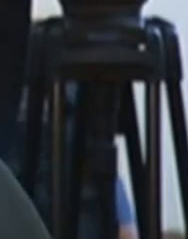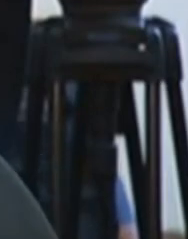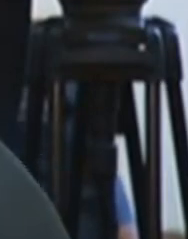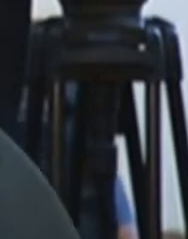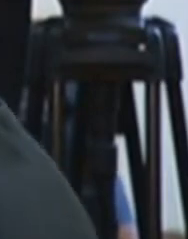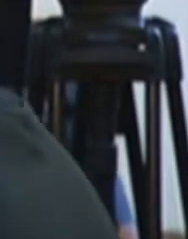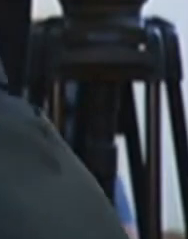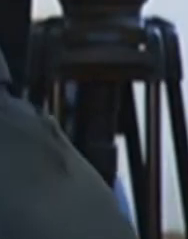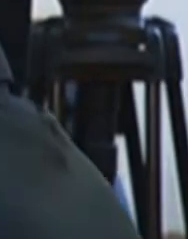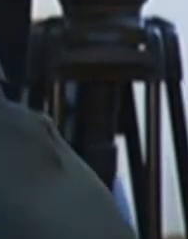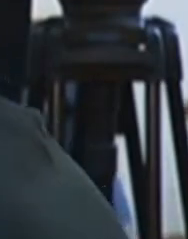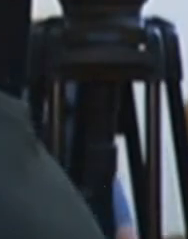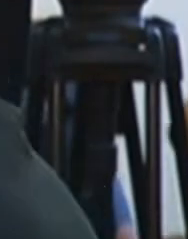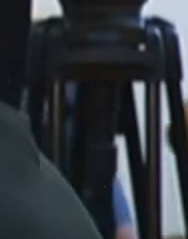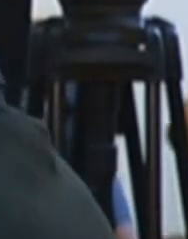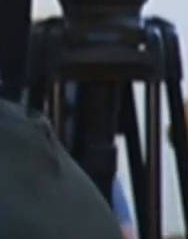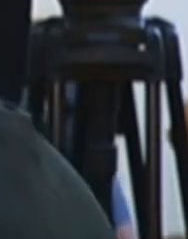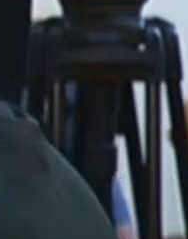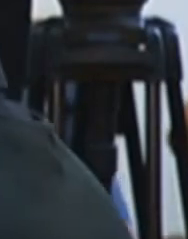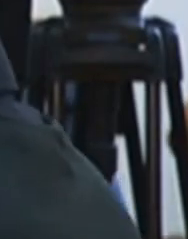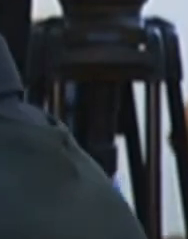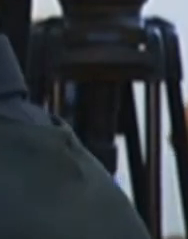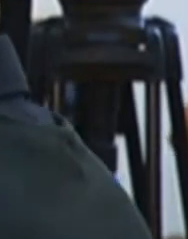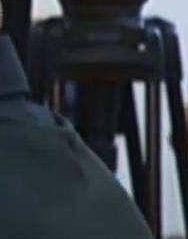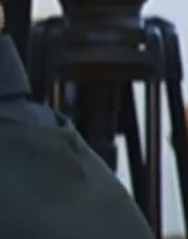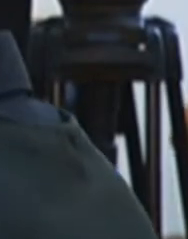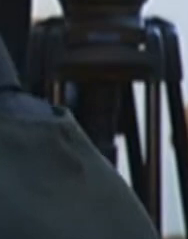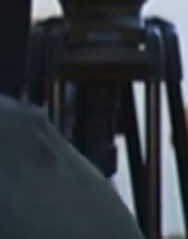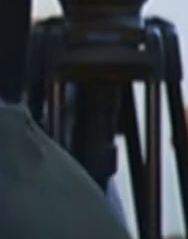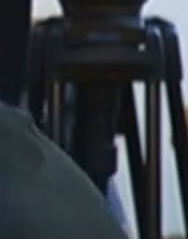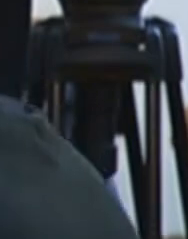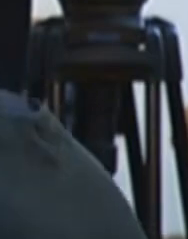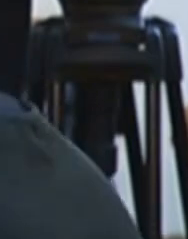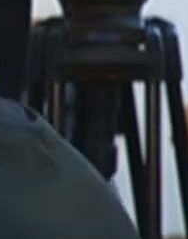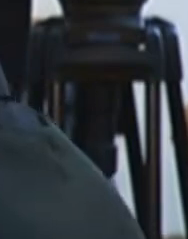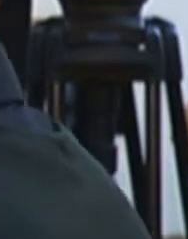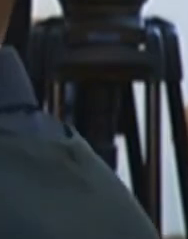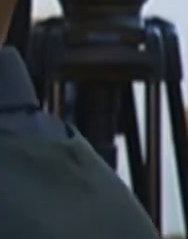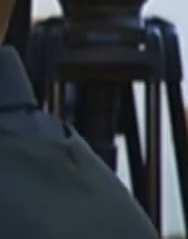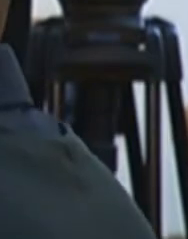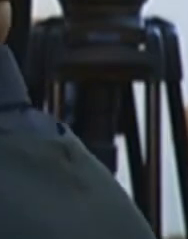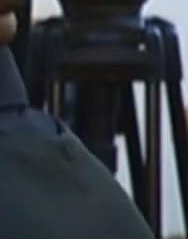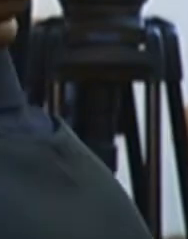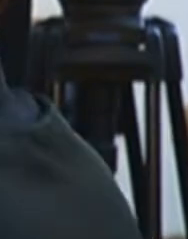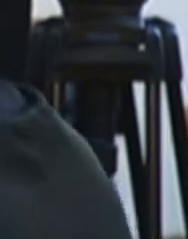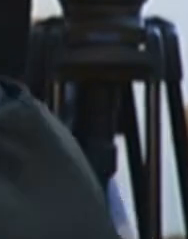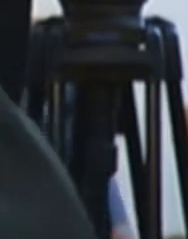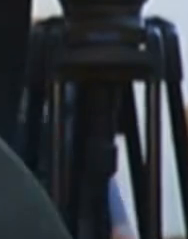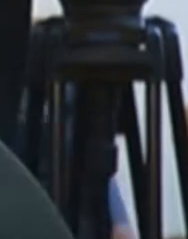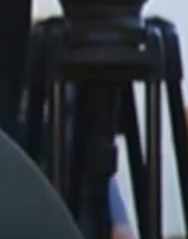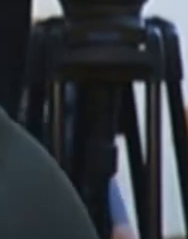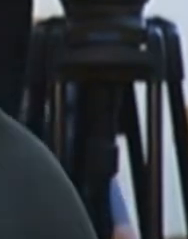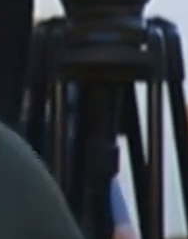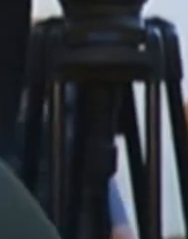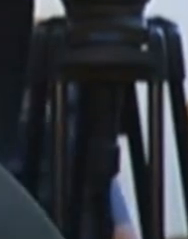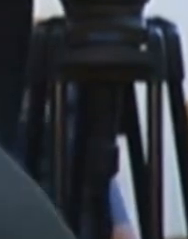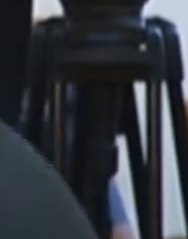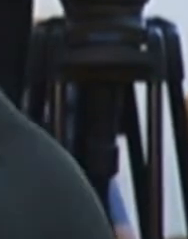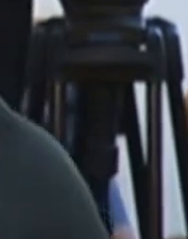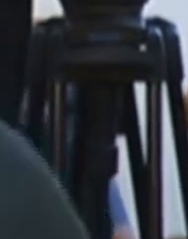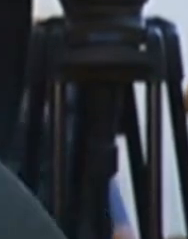My submission before this honorable court would be 7 days should not be allowed. State